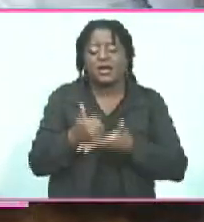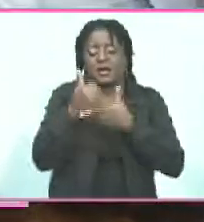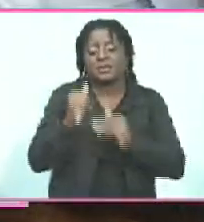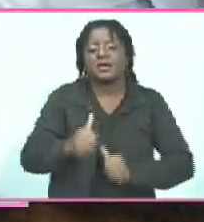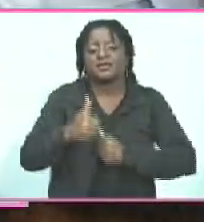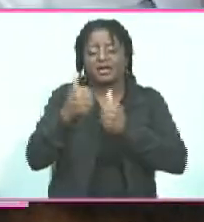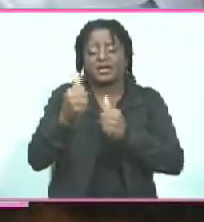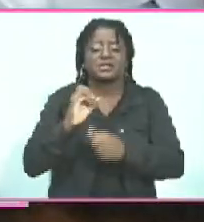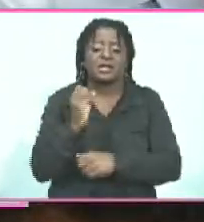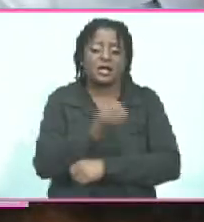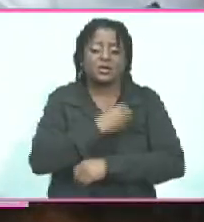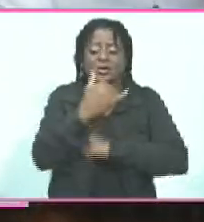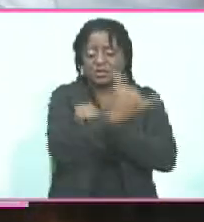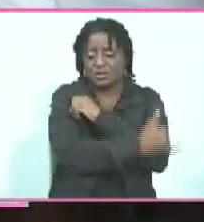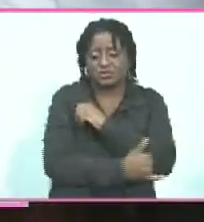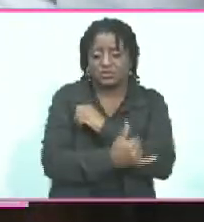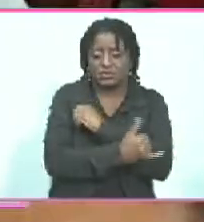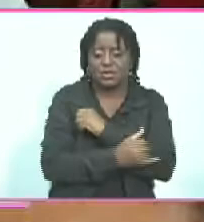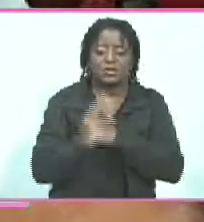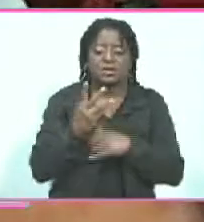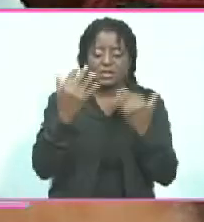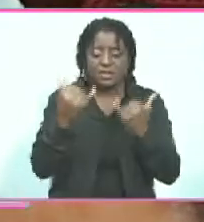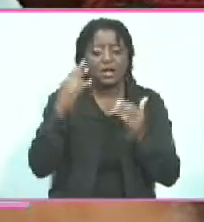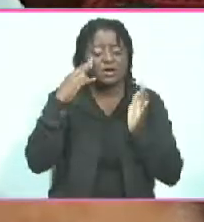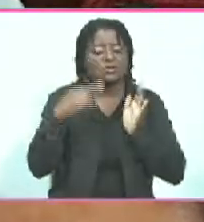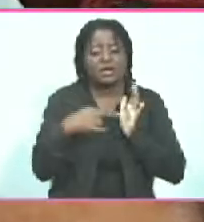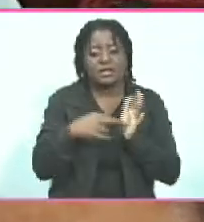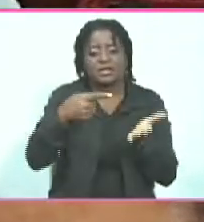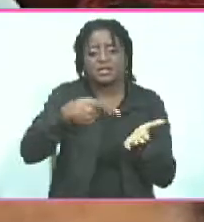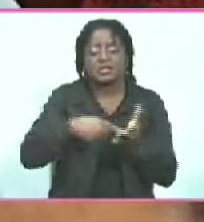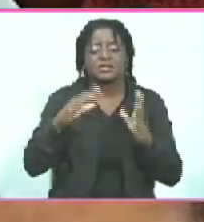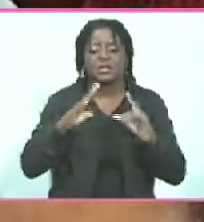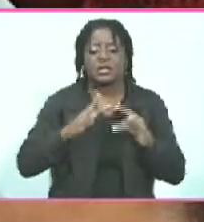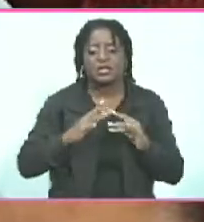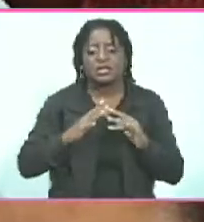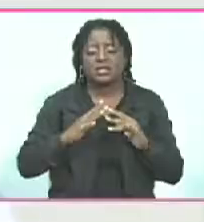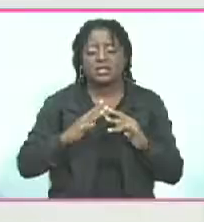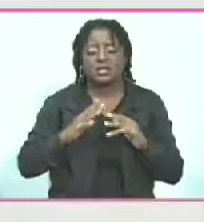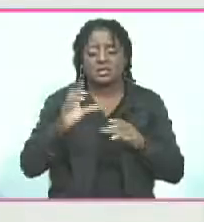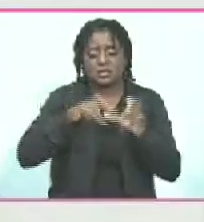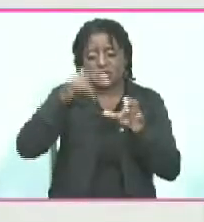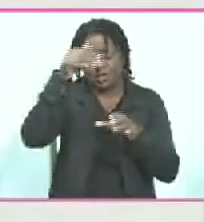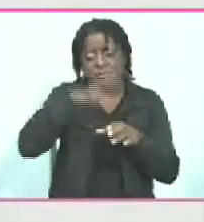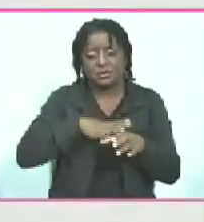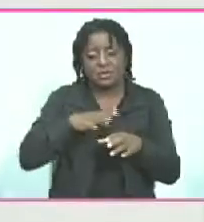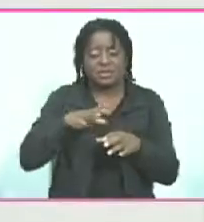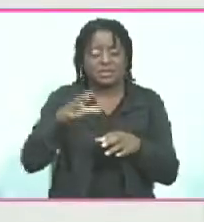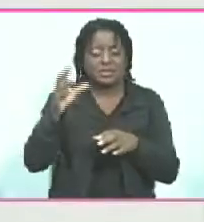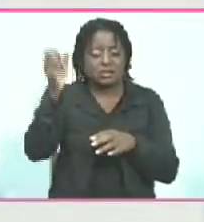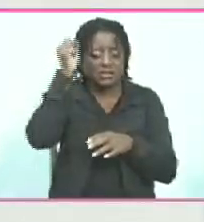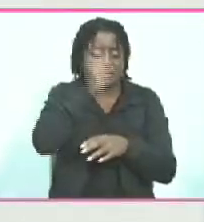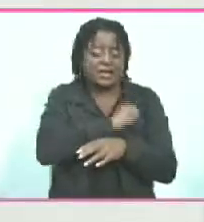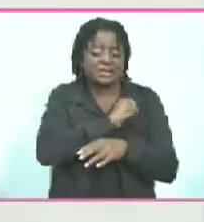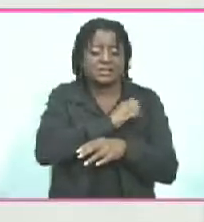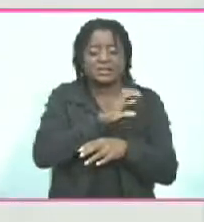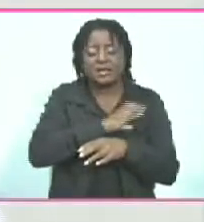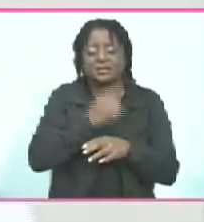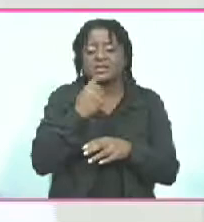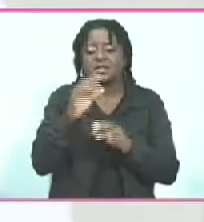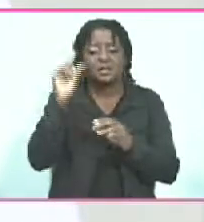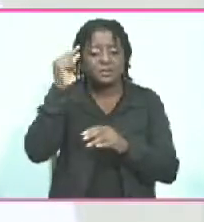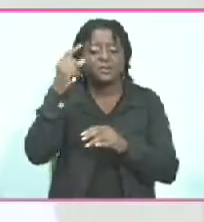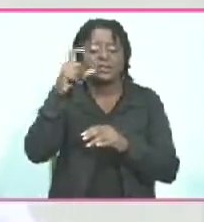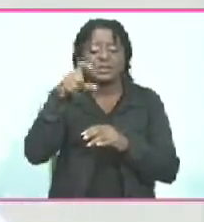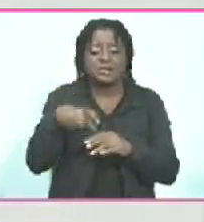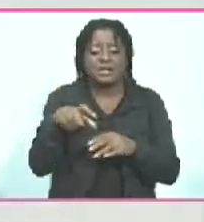by the National Heroes Committee, we now officially recognize this holiday. Chairman Canon Sebastian Campbell says government must now put in place